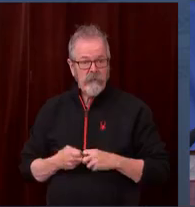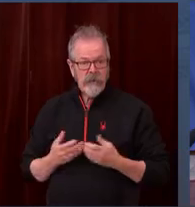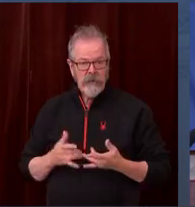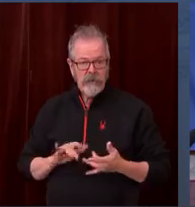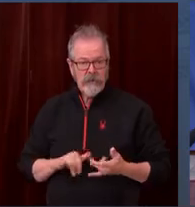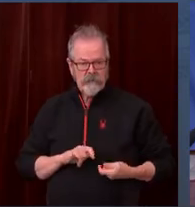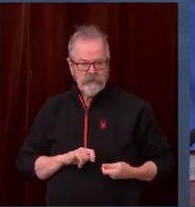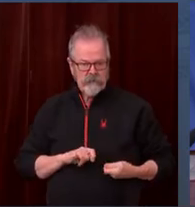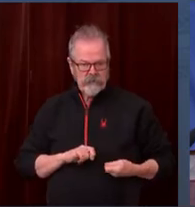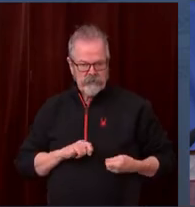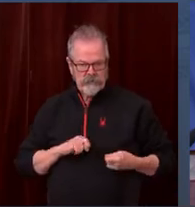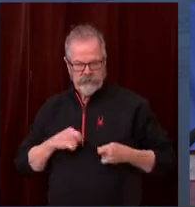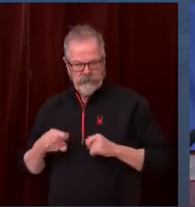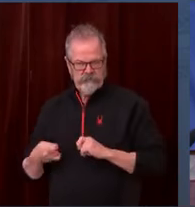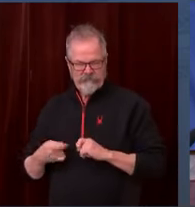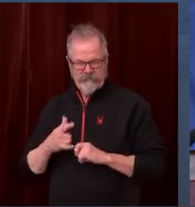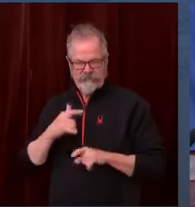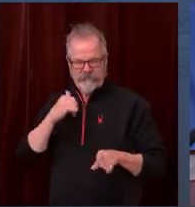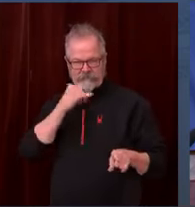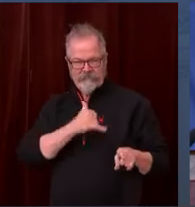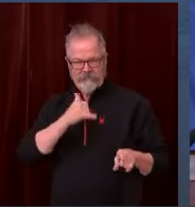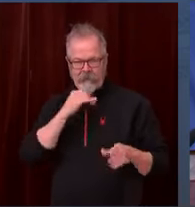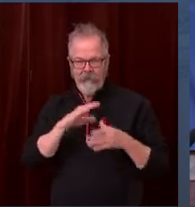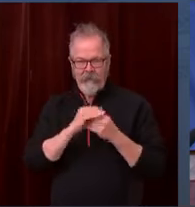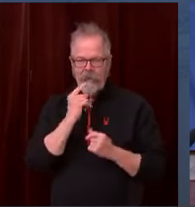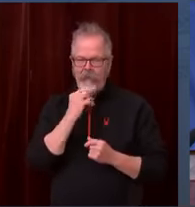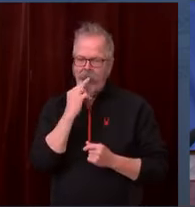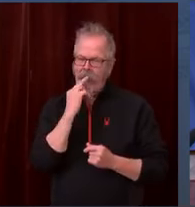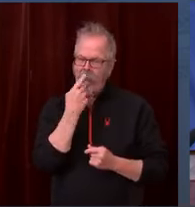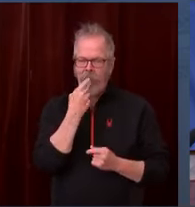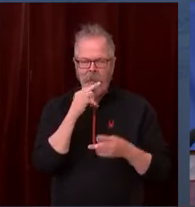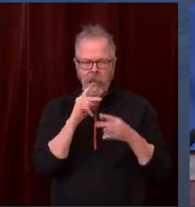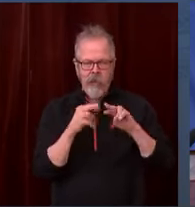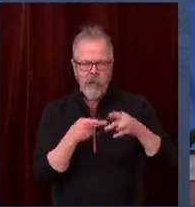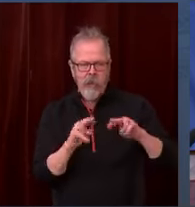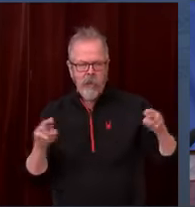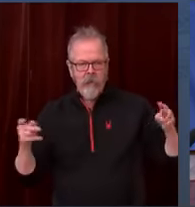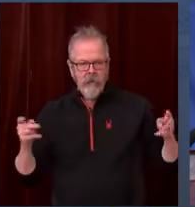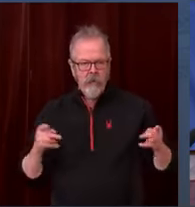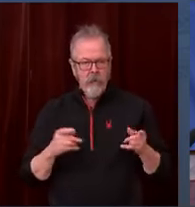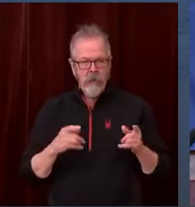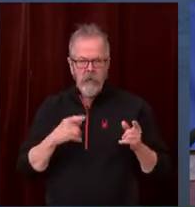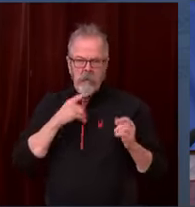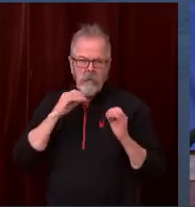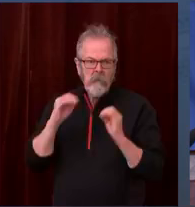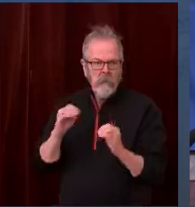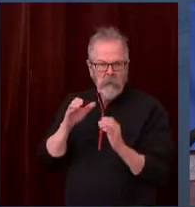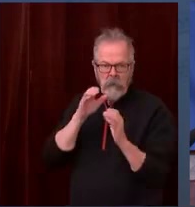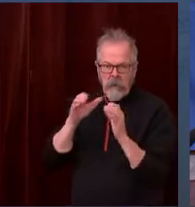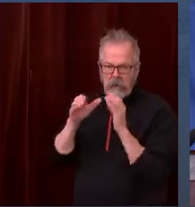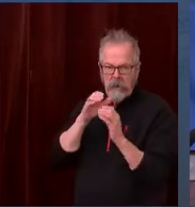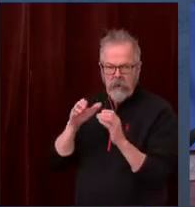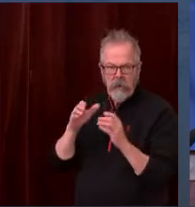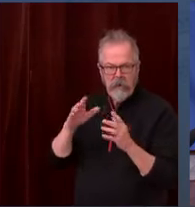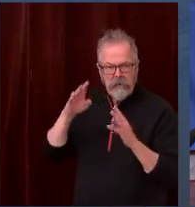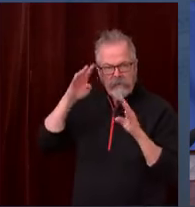And that is an important effort they're undergoing. Next question comes from Ted with King 5.